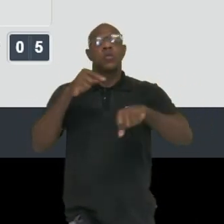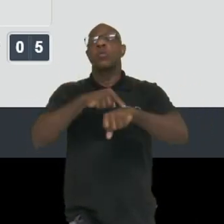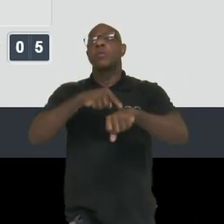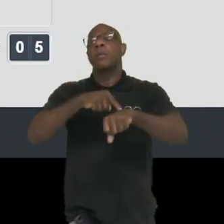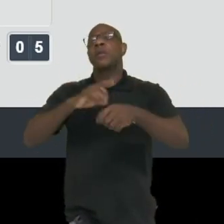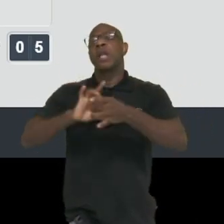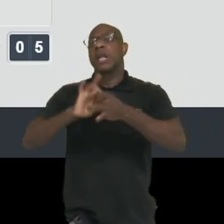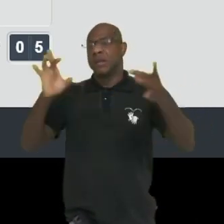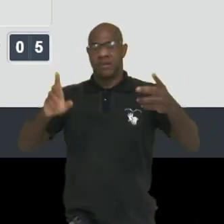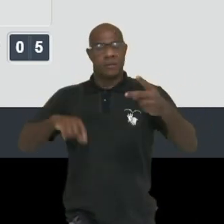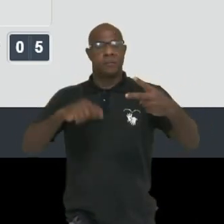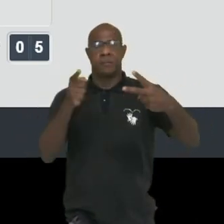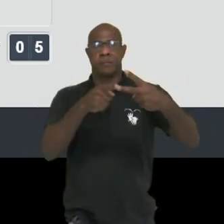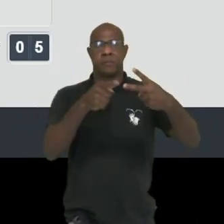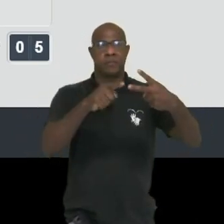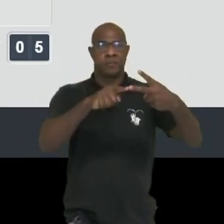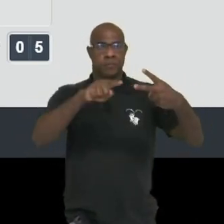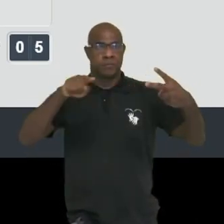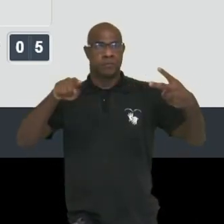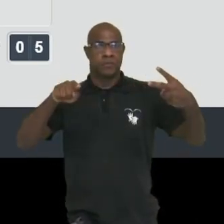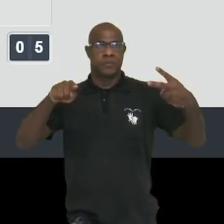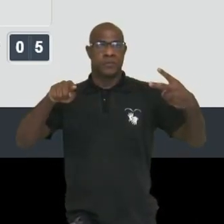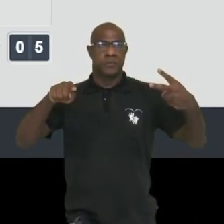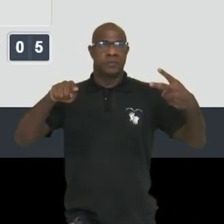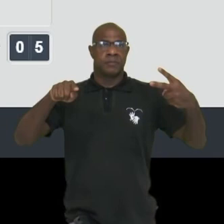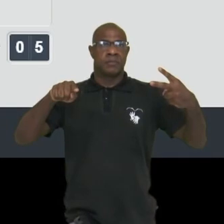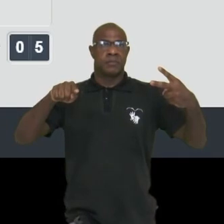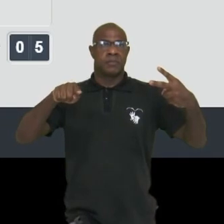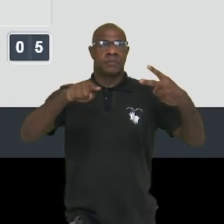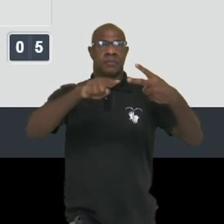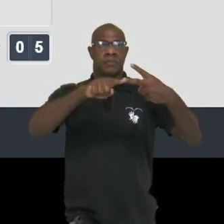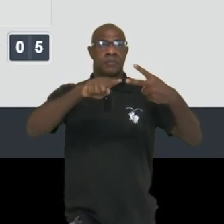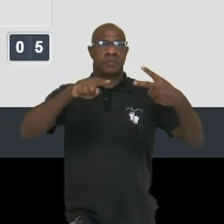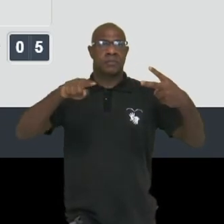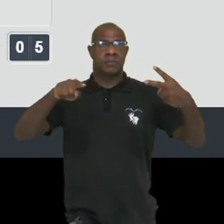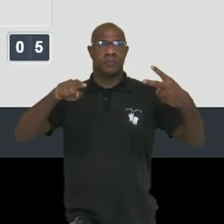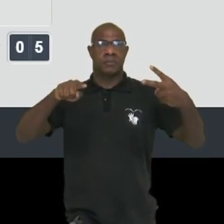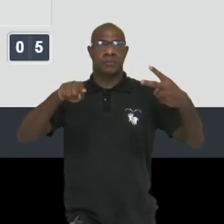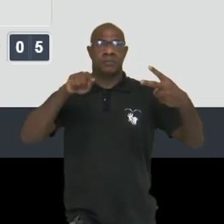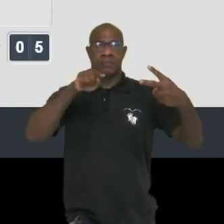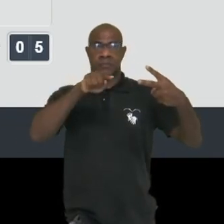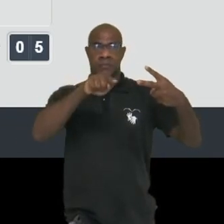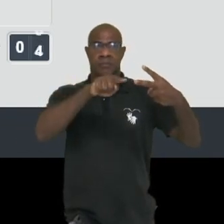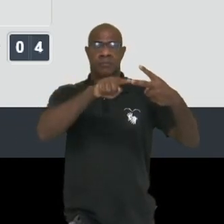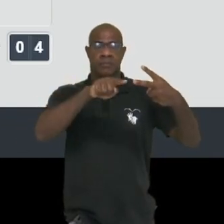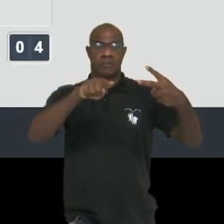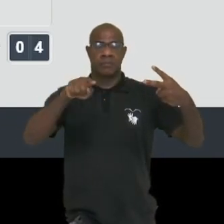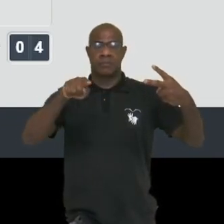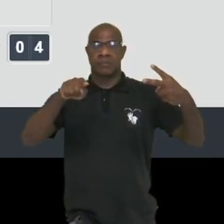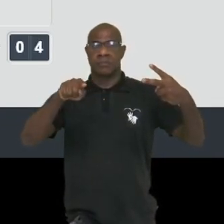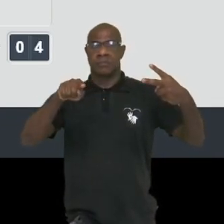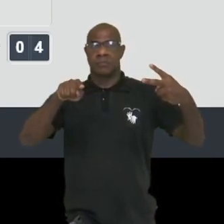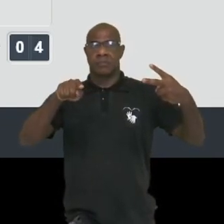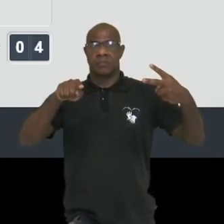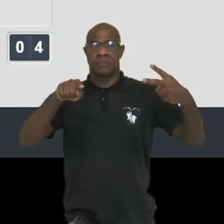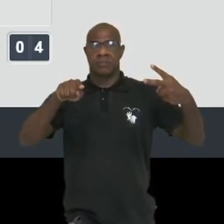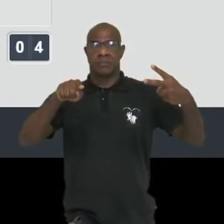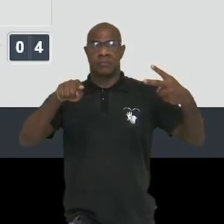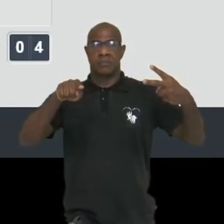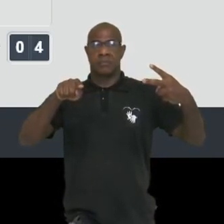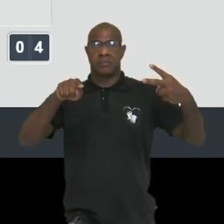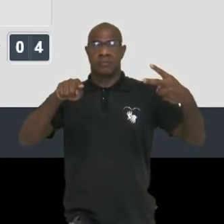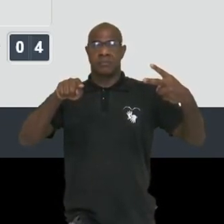livre? Are you belong on or collect a team? Are you belong a team?